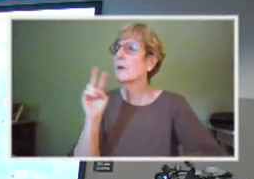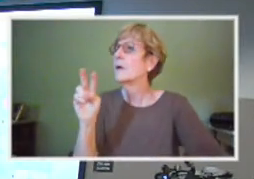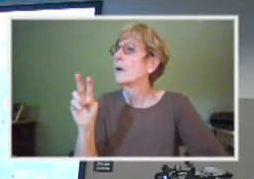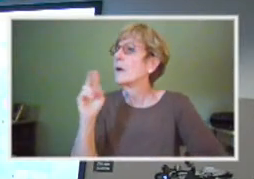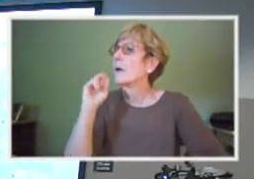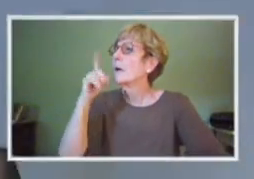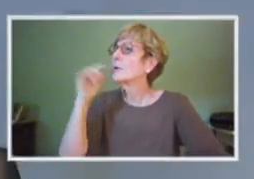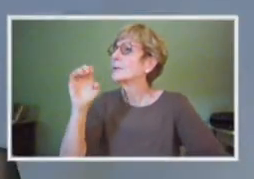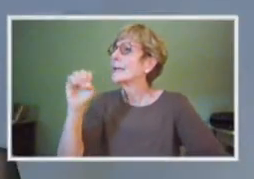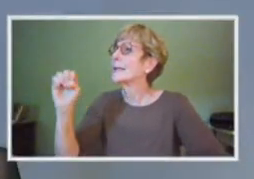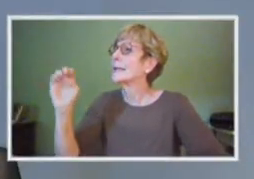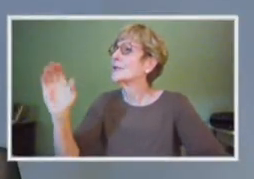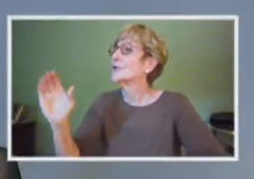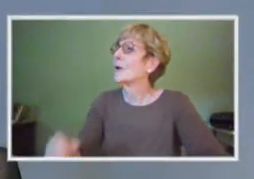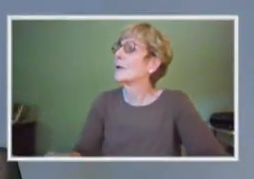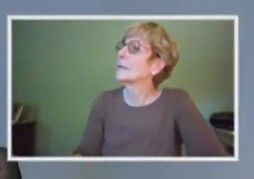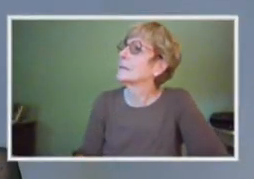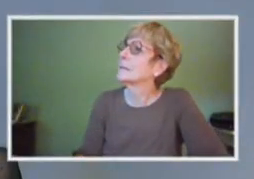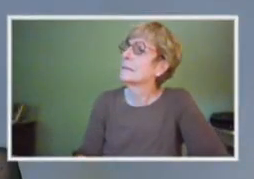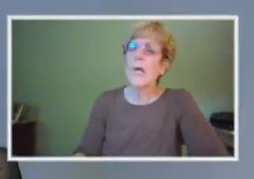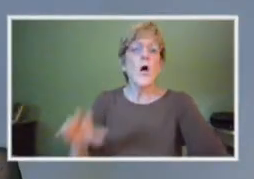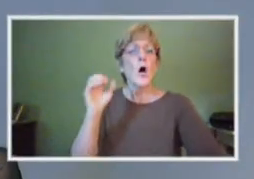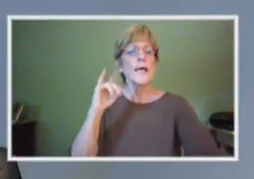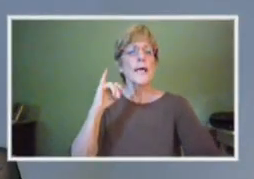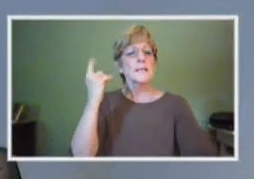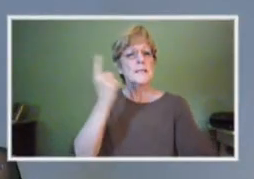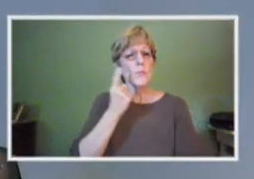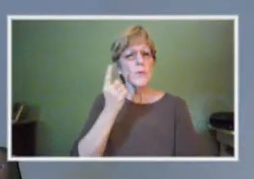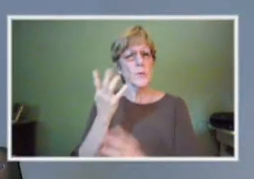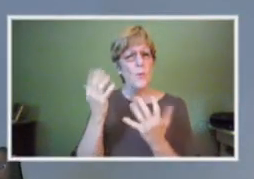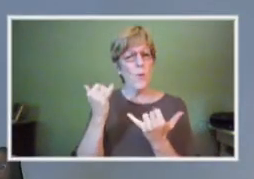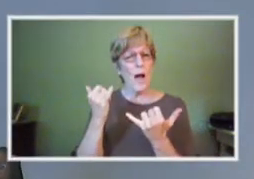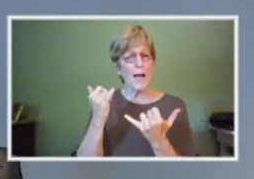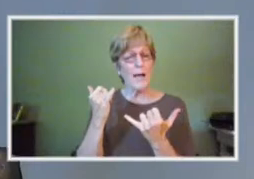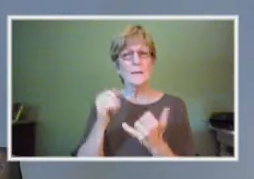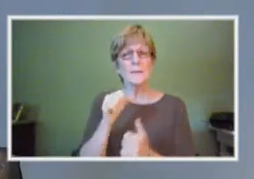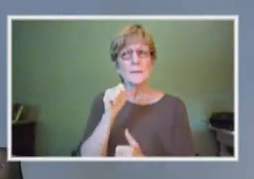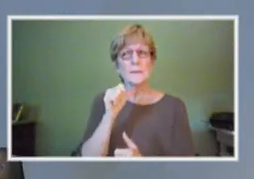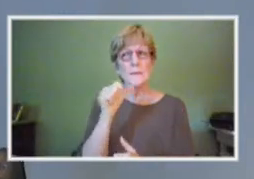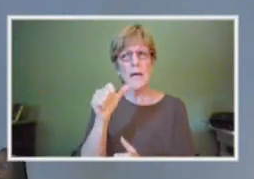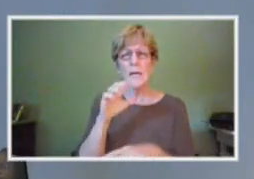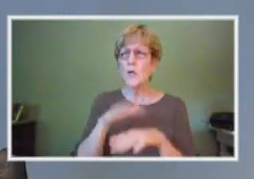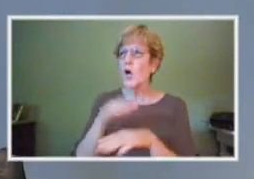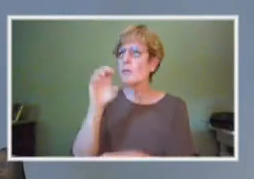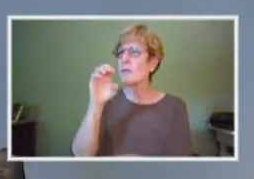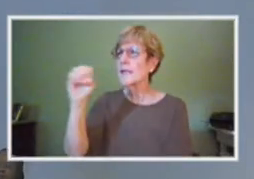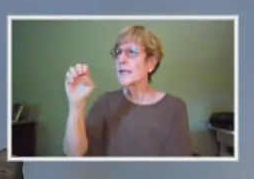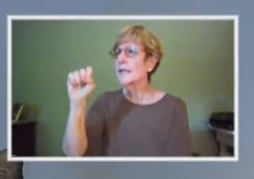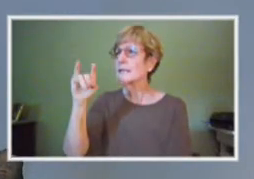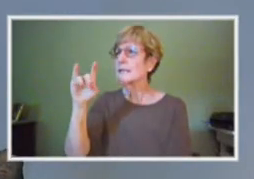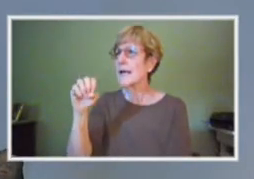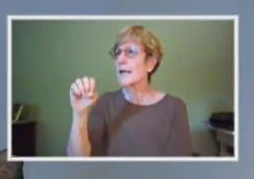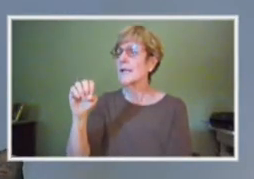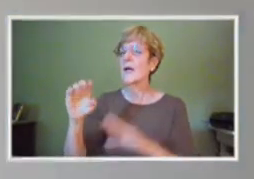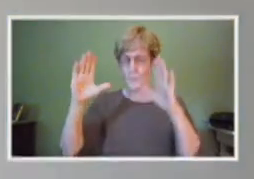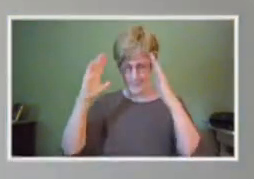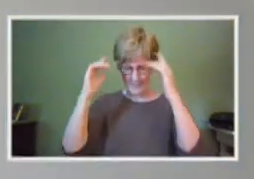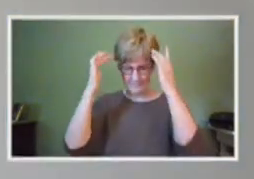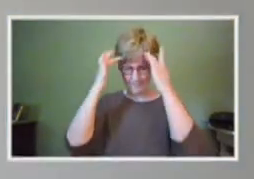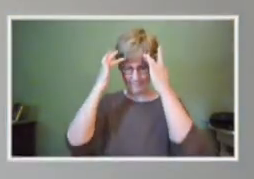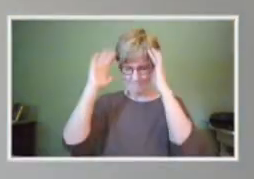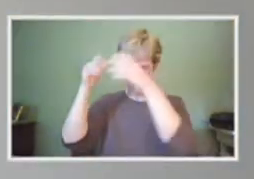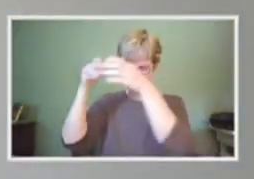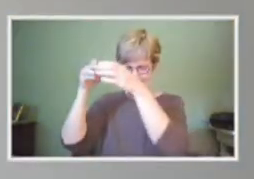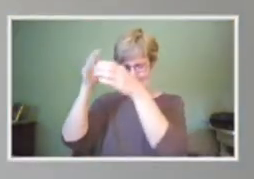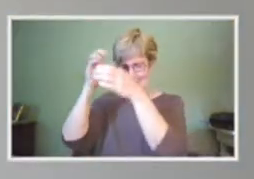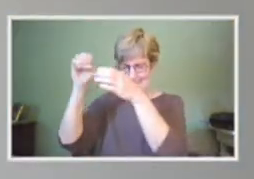I'm like, okay, so I'm going to wonder, like, why is this emphasis not on the east side? Okay, so I'm totally east side. Y'all. There are